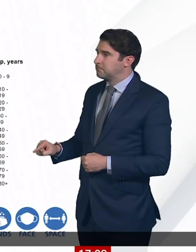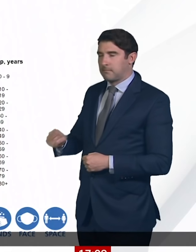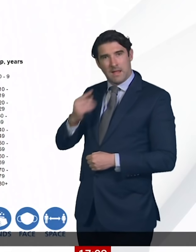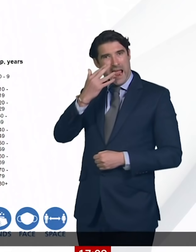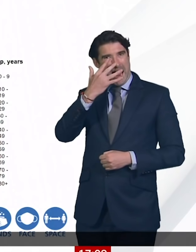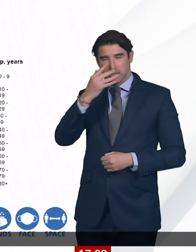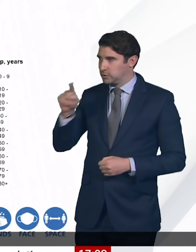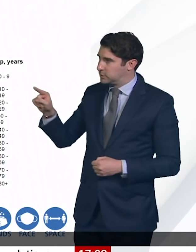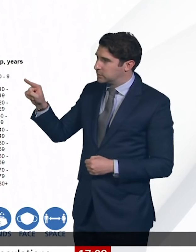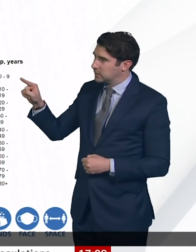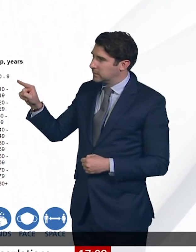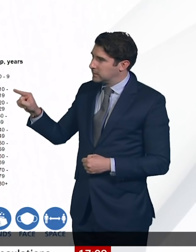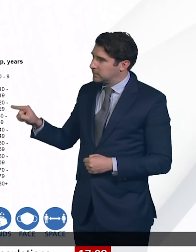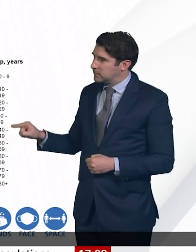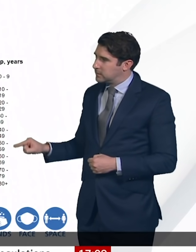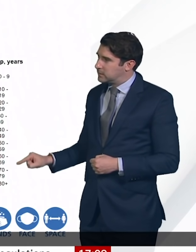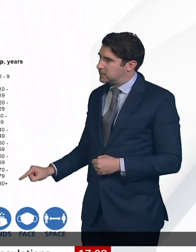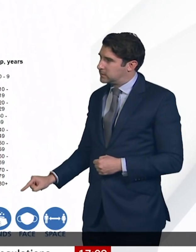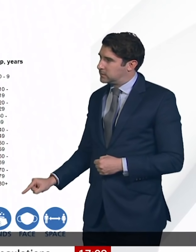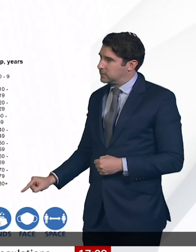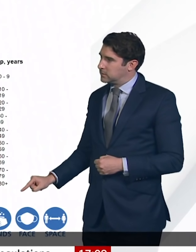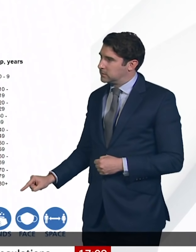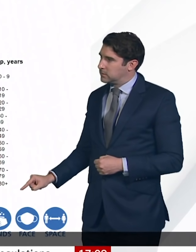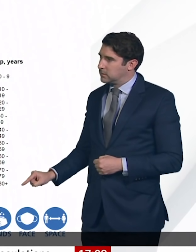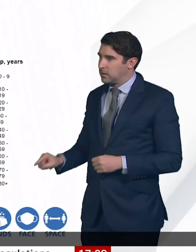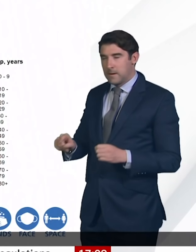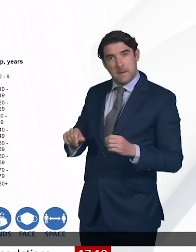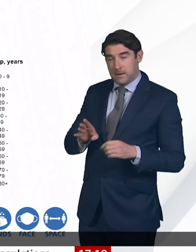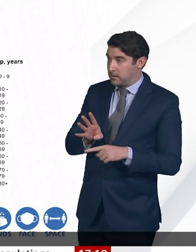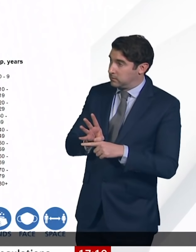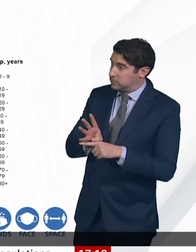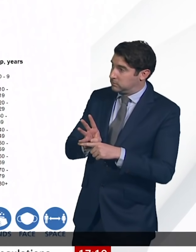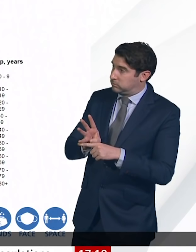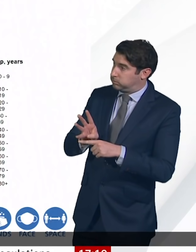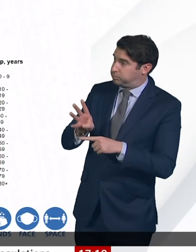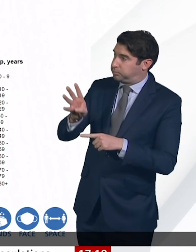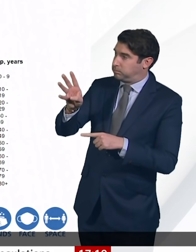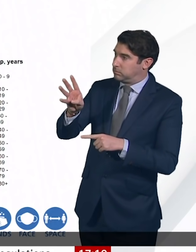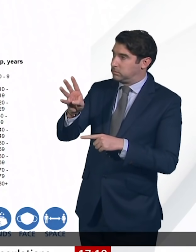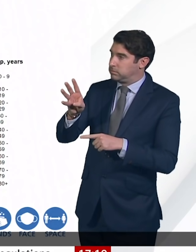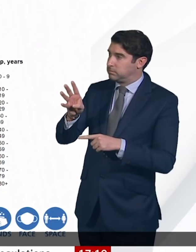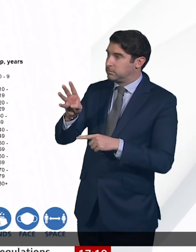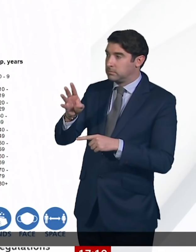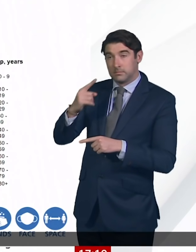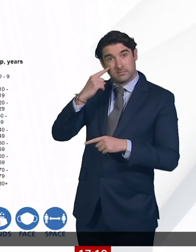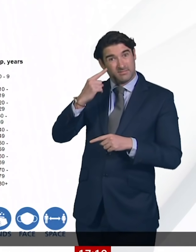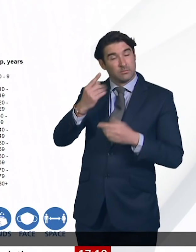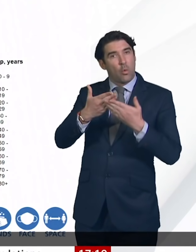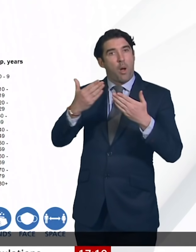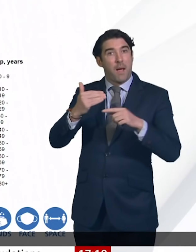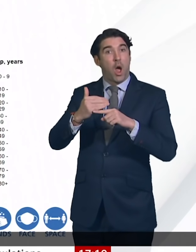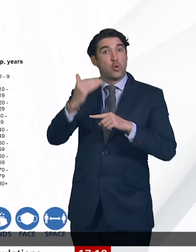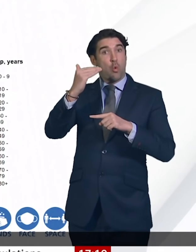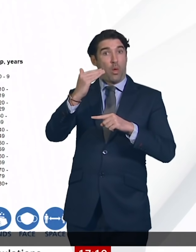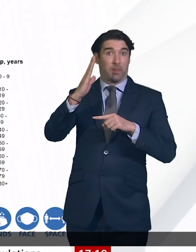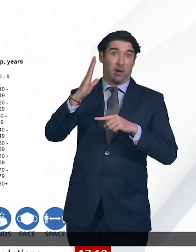though gradually rising picture in terms of number of COVID cases over time. But if you look at the northeast and